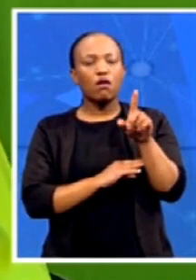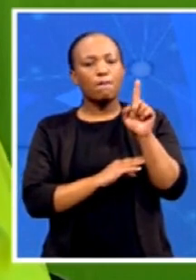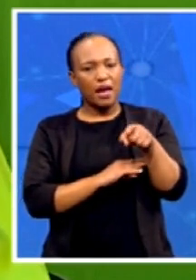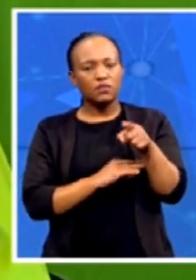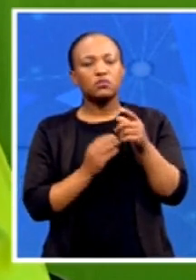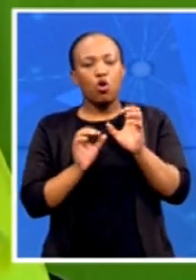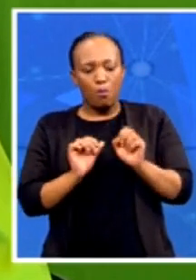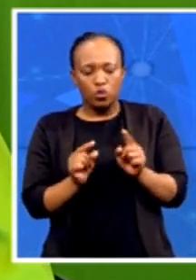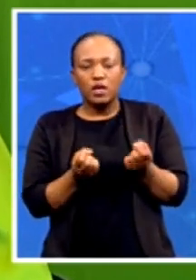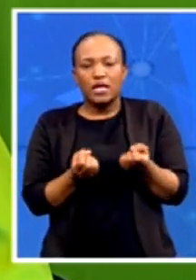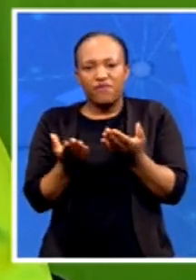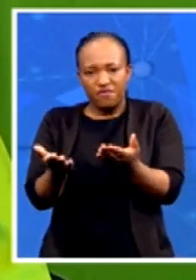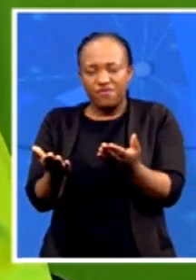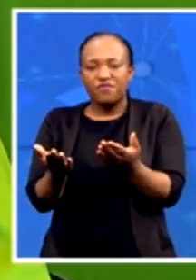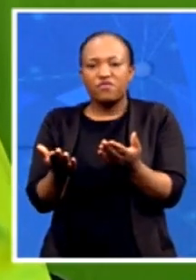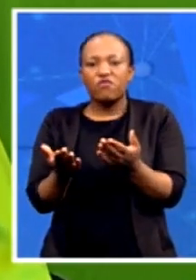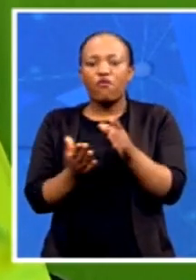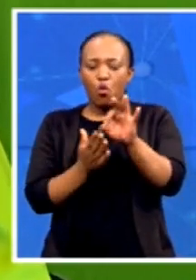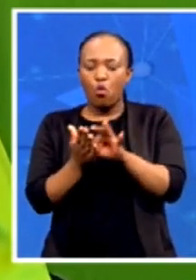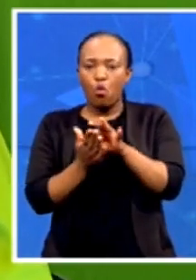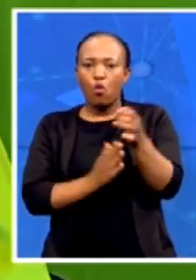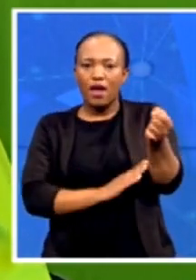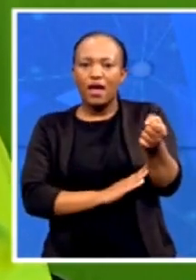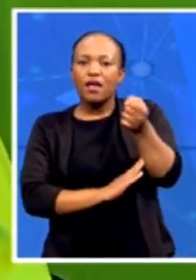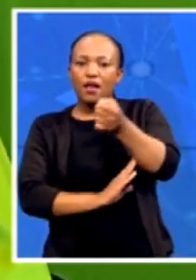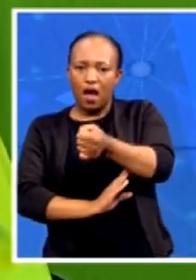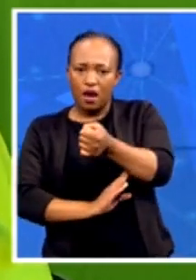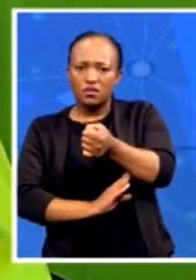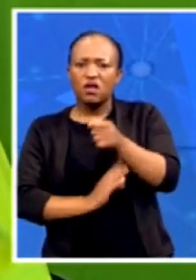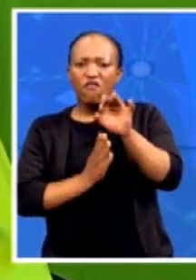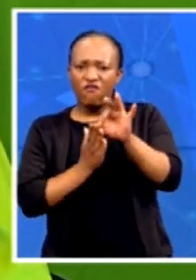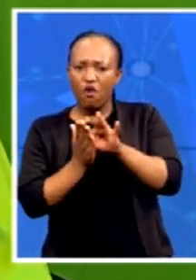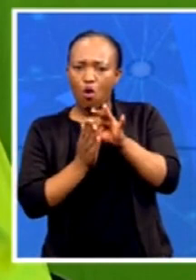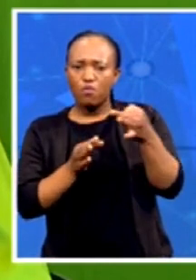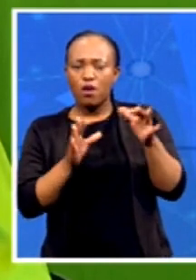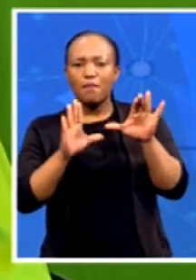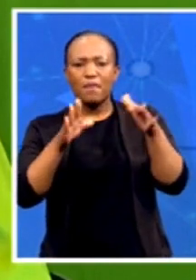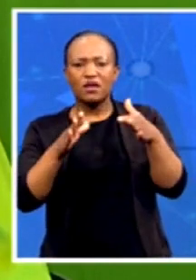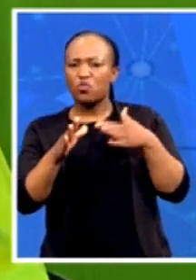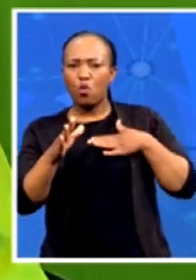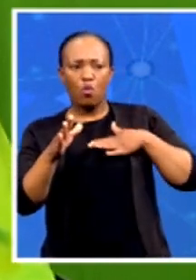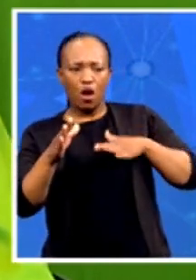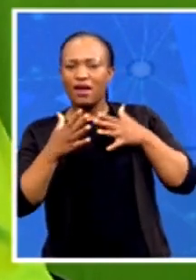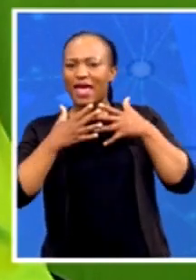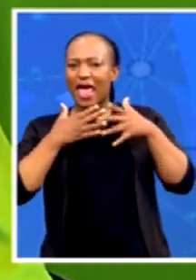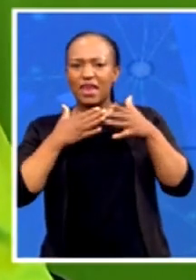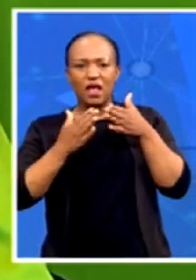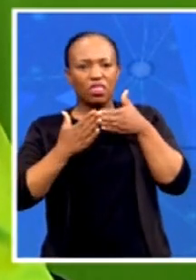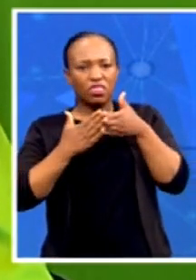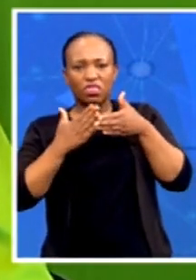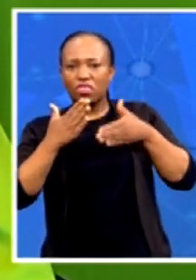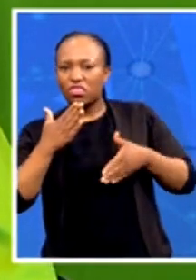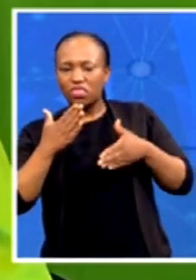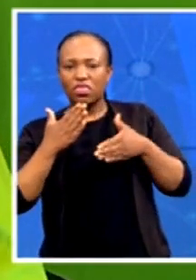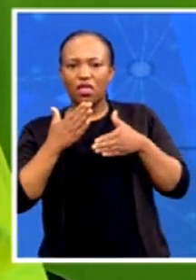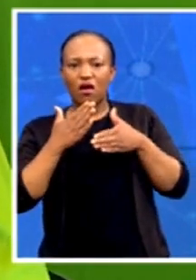elect and vote for the party of their choice without any ambiguity. And it is the